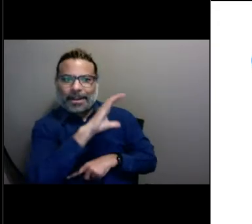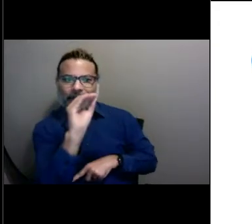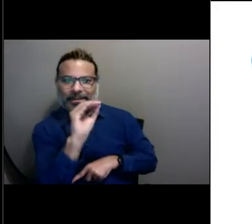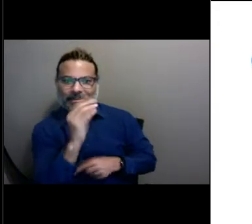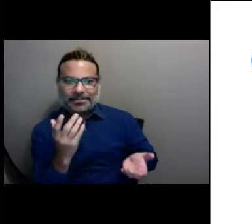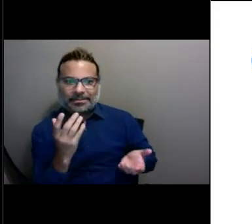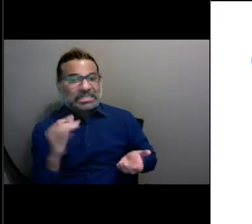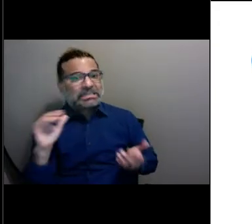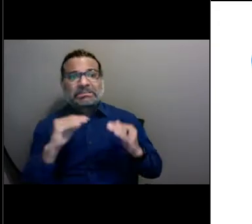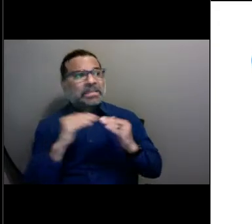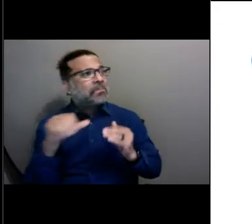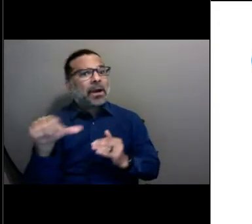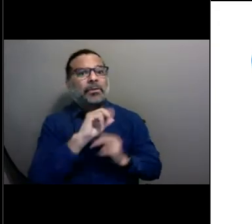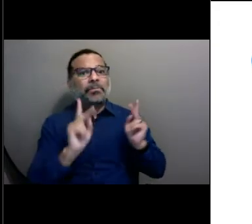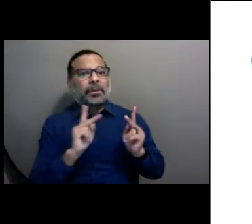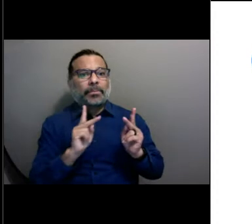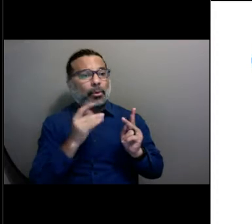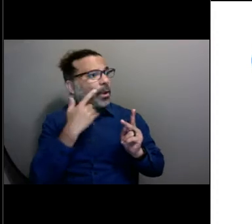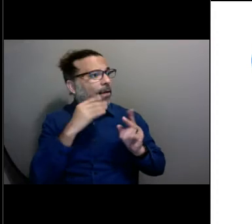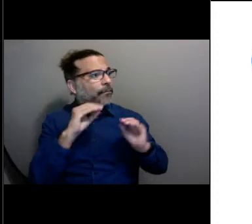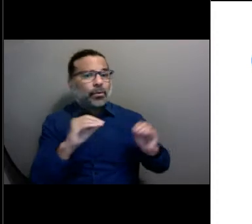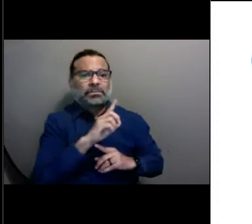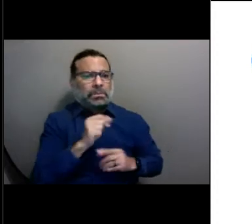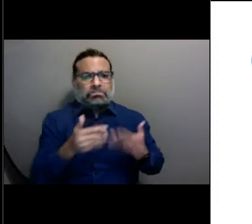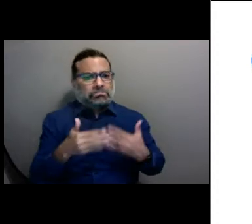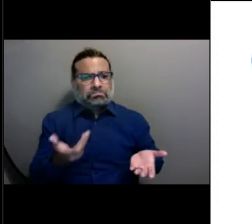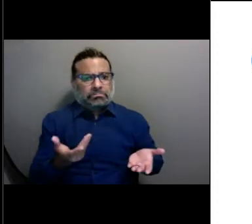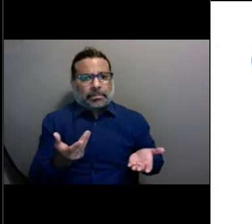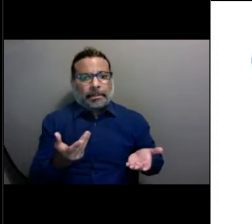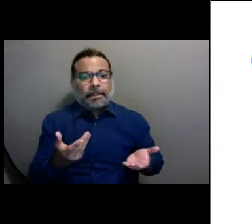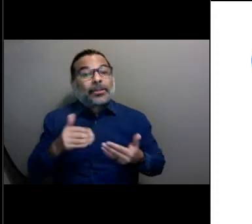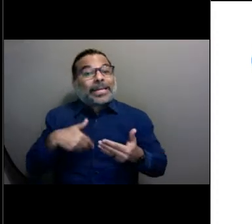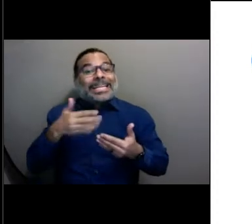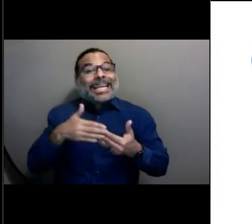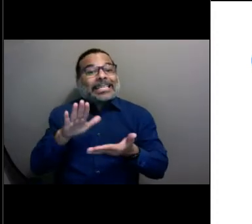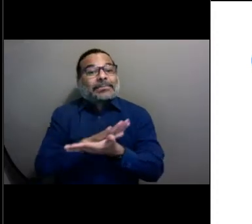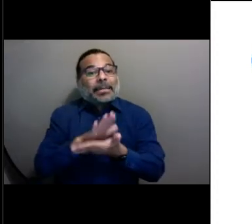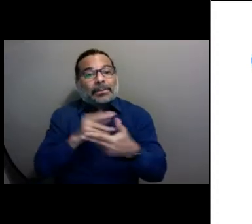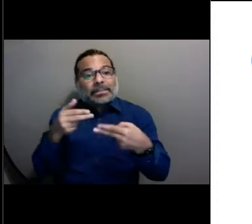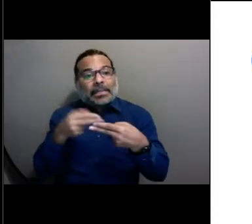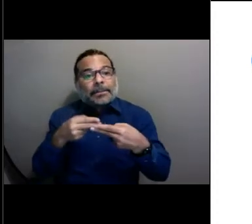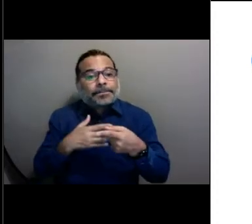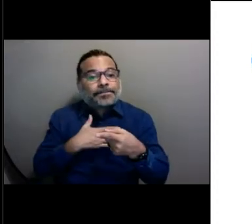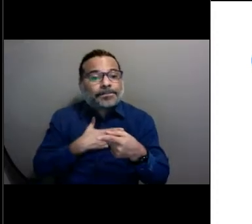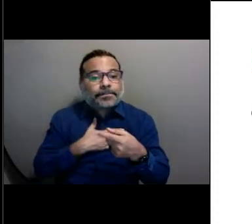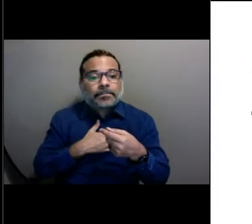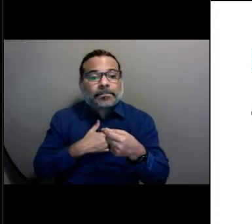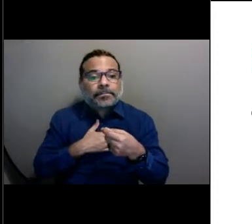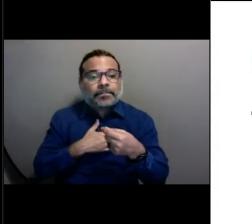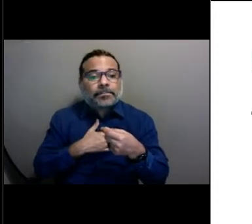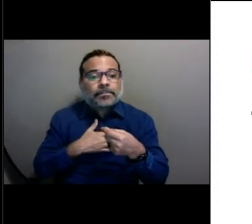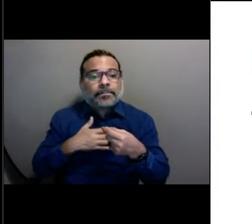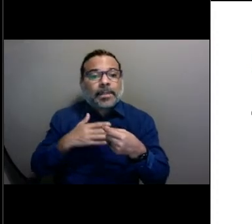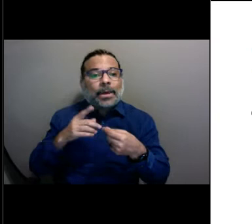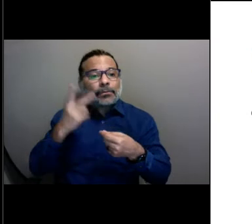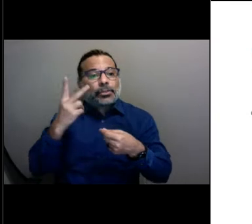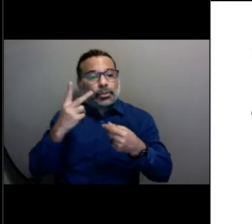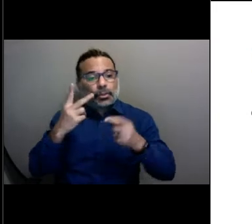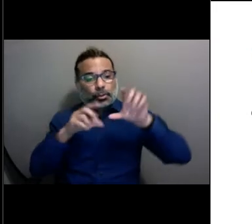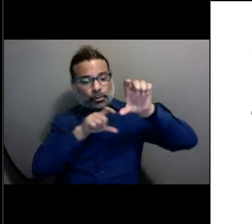like everyone else without disabilities. So in the next paper, next slide, please, we try to use two measures to try